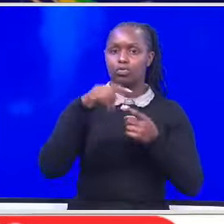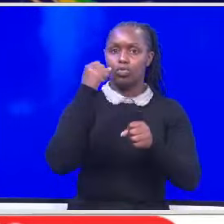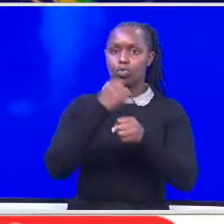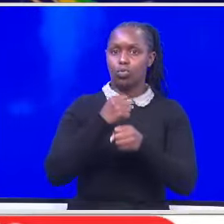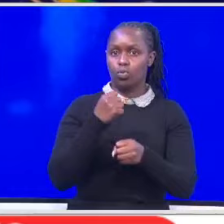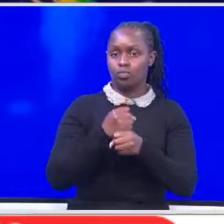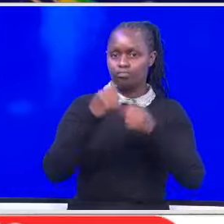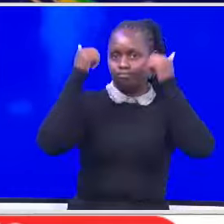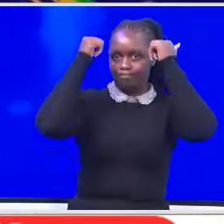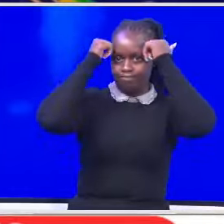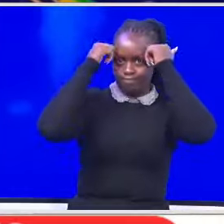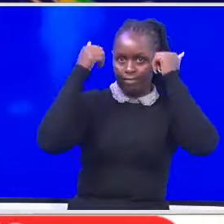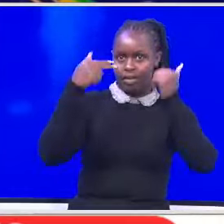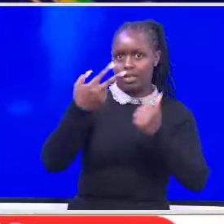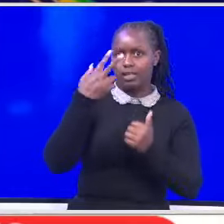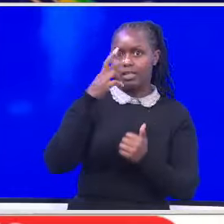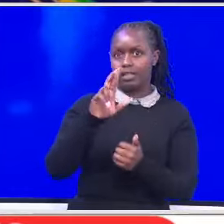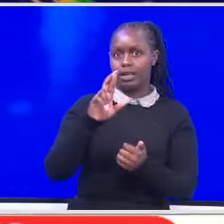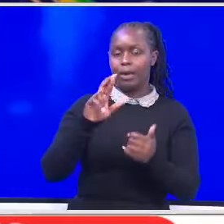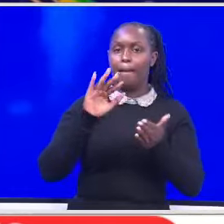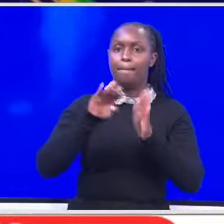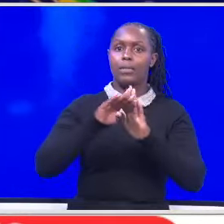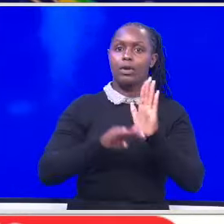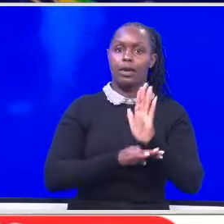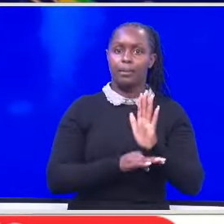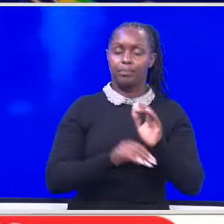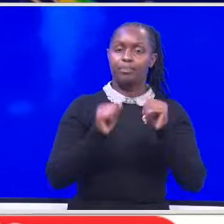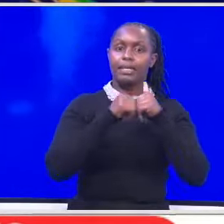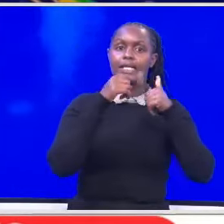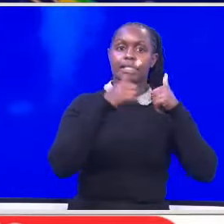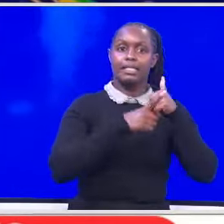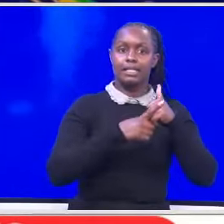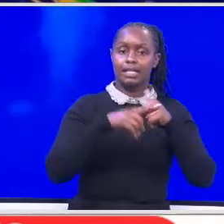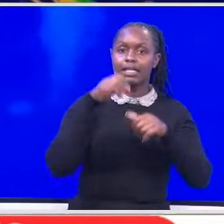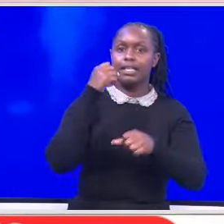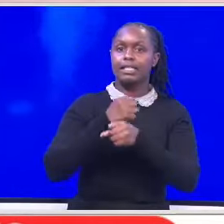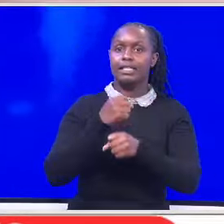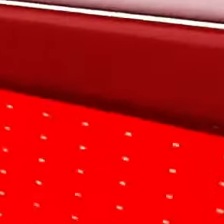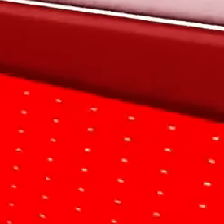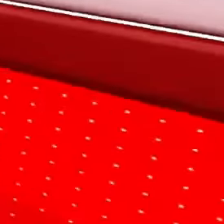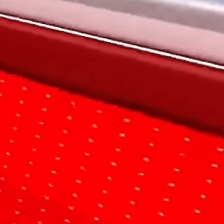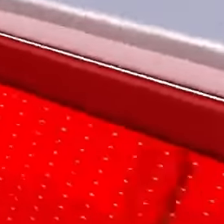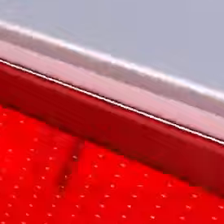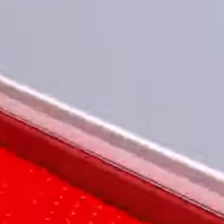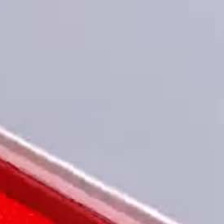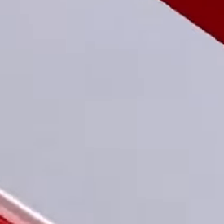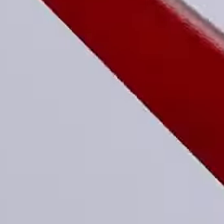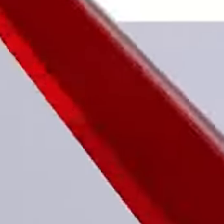programs. In addition, 16 inaugural candidates sat for the competency-based...